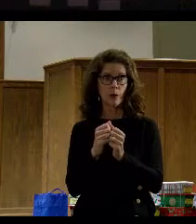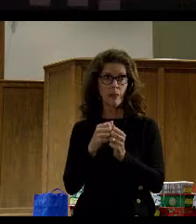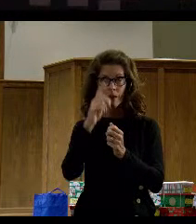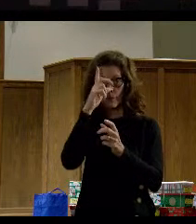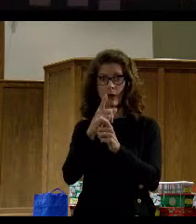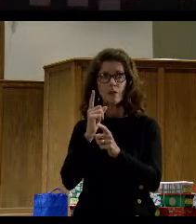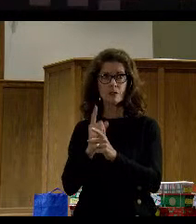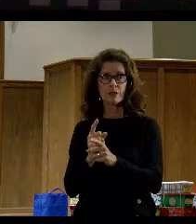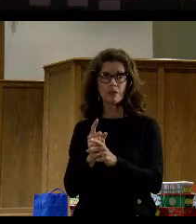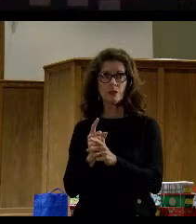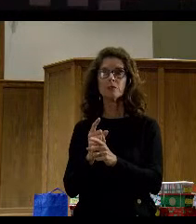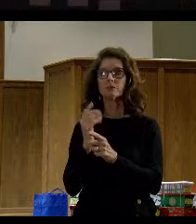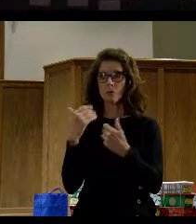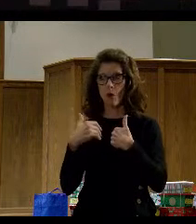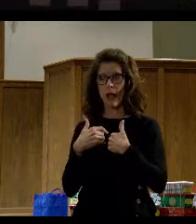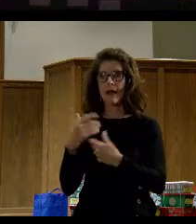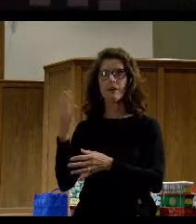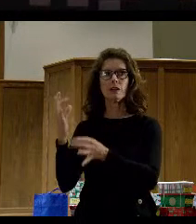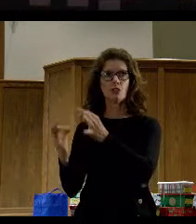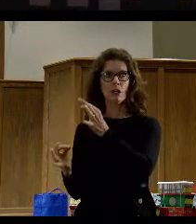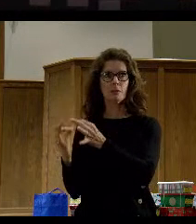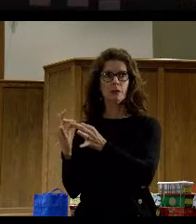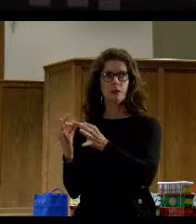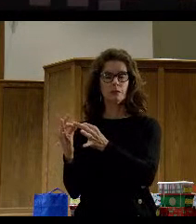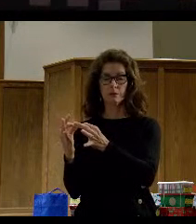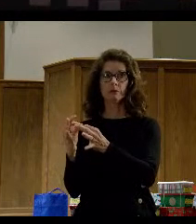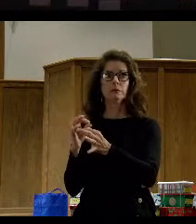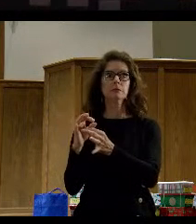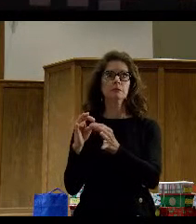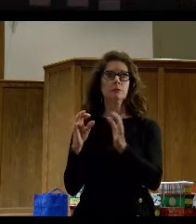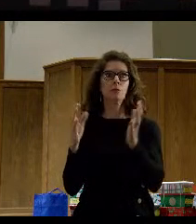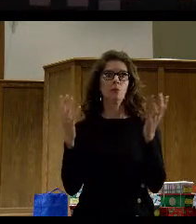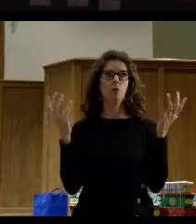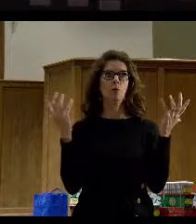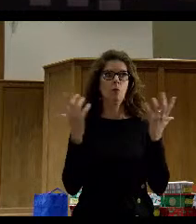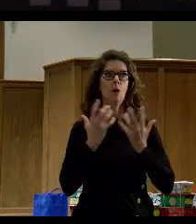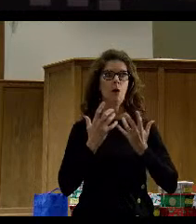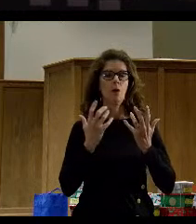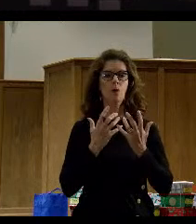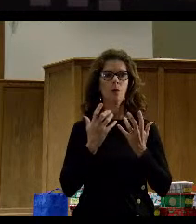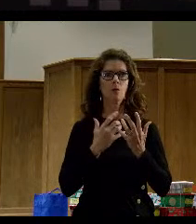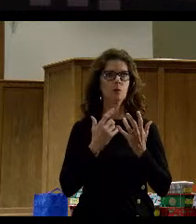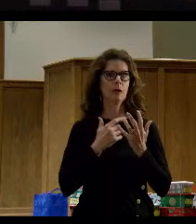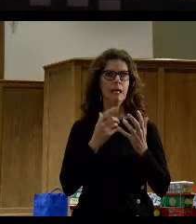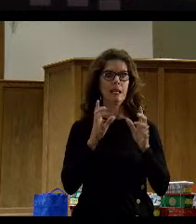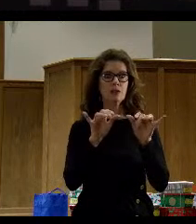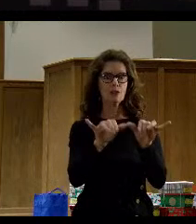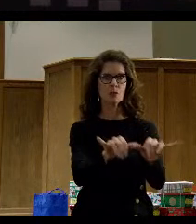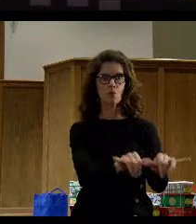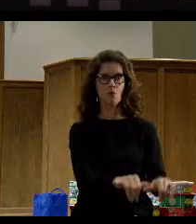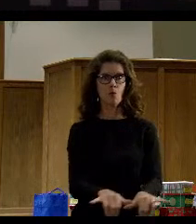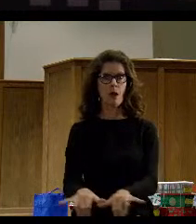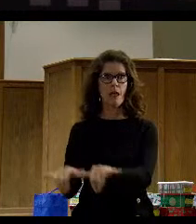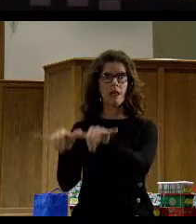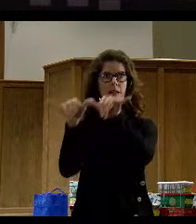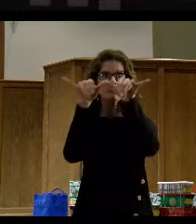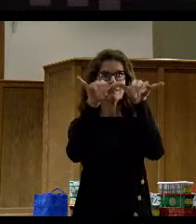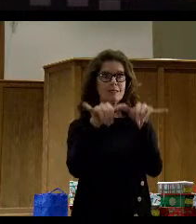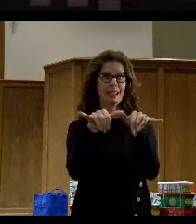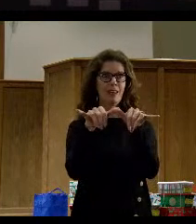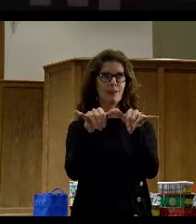to judgment." So he's calling people to a very high standard here. If they want to be part of